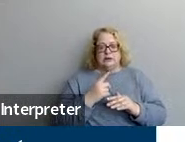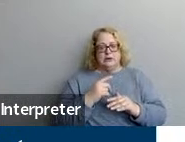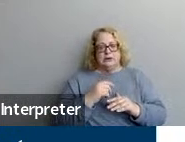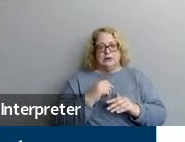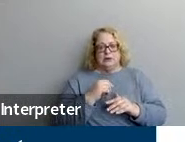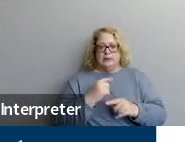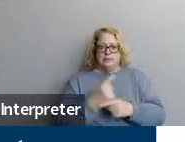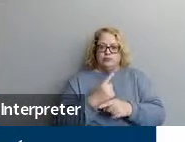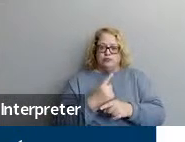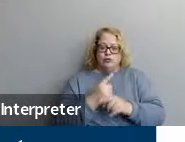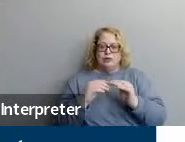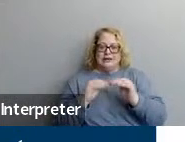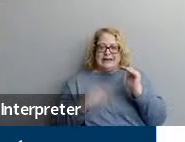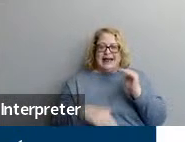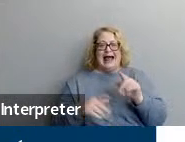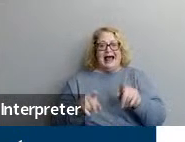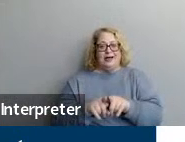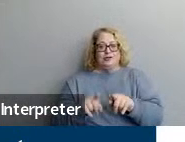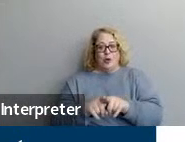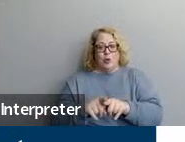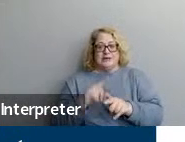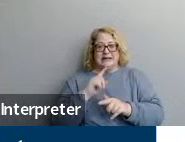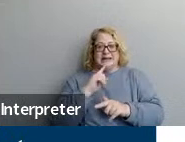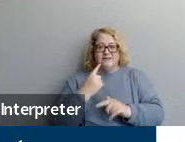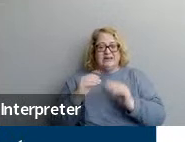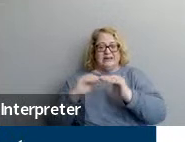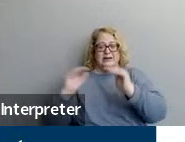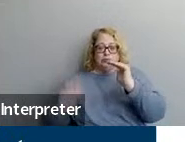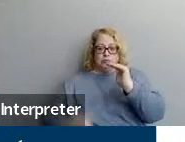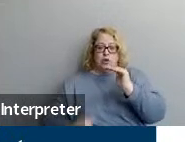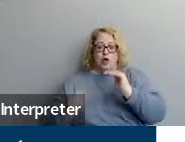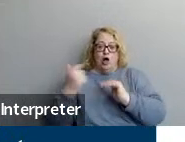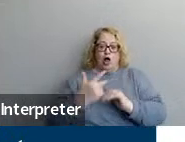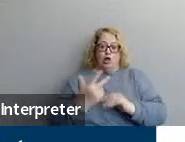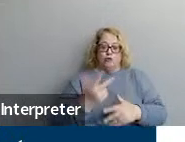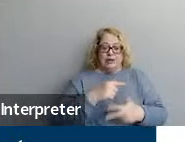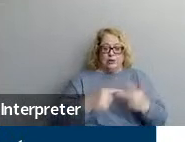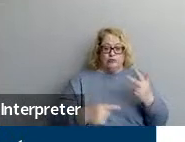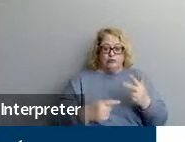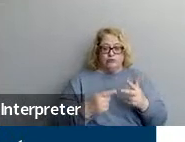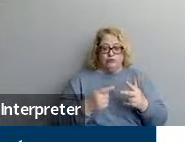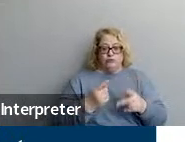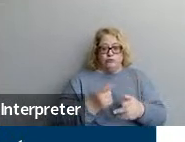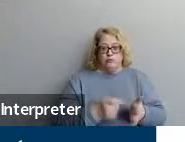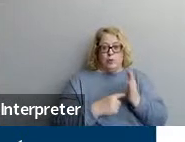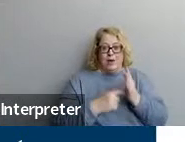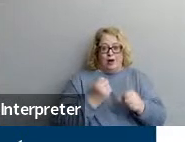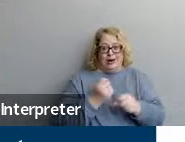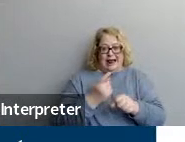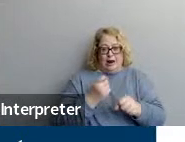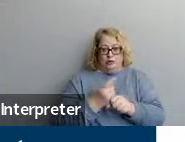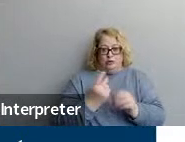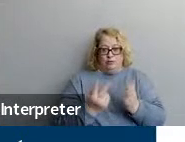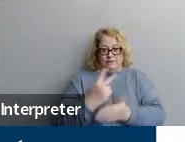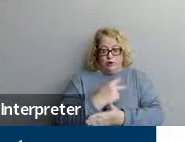as significant disproportionality. All three require an annual review of their